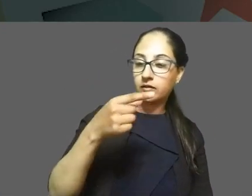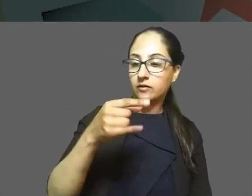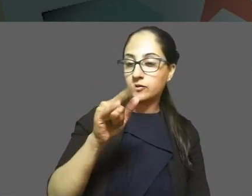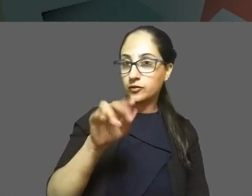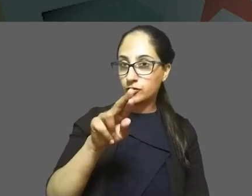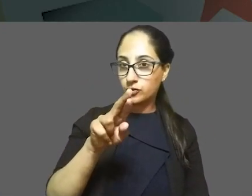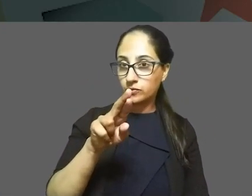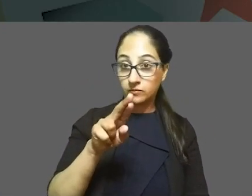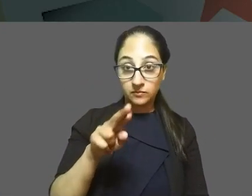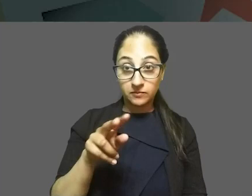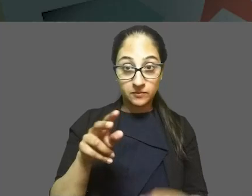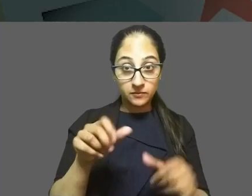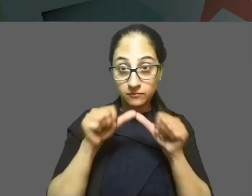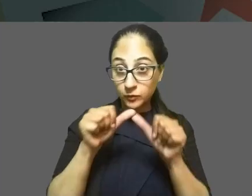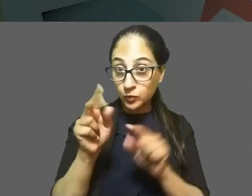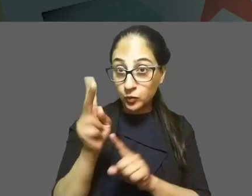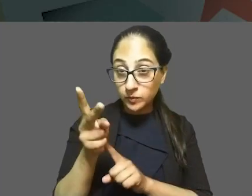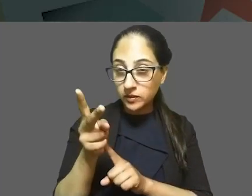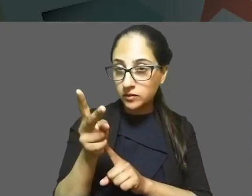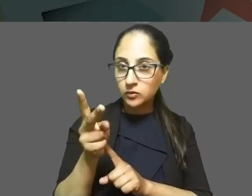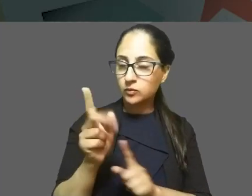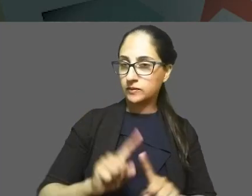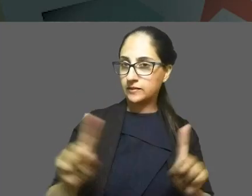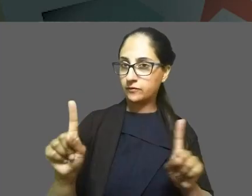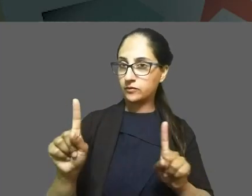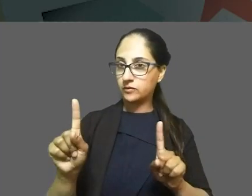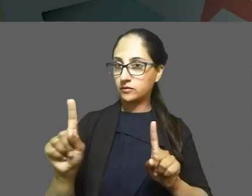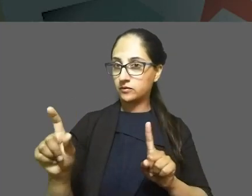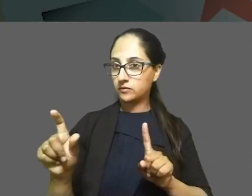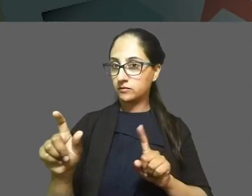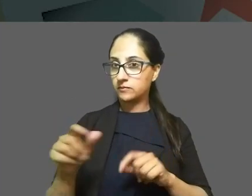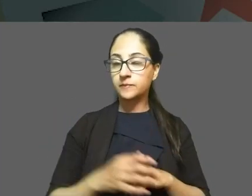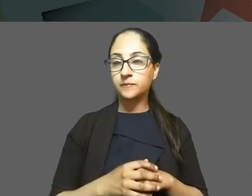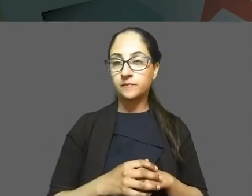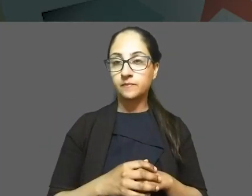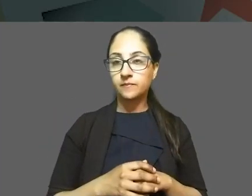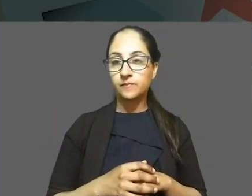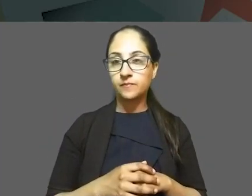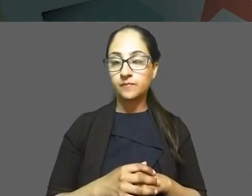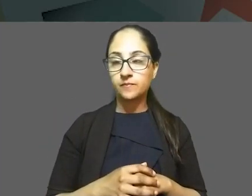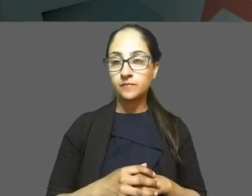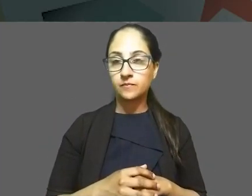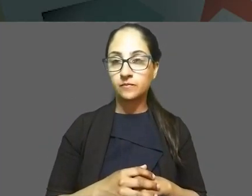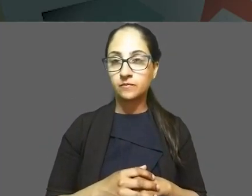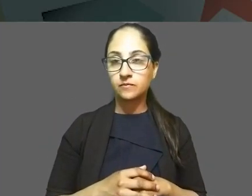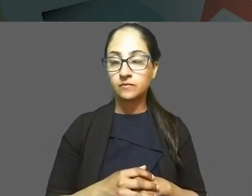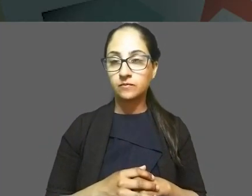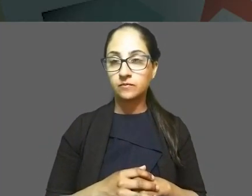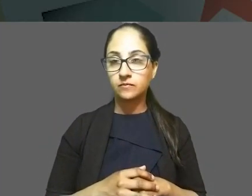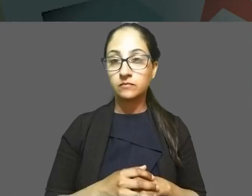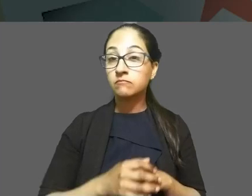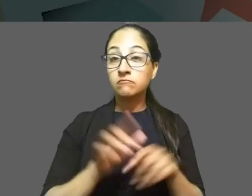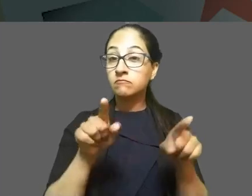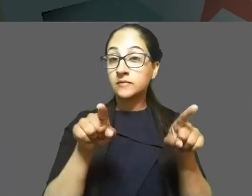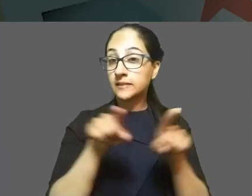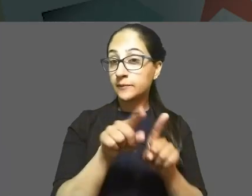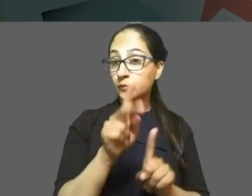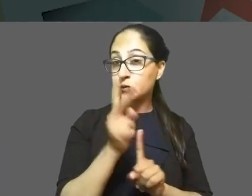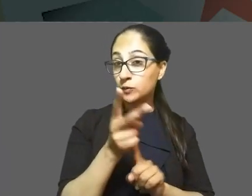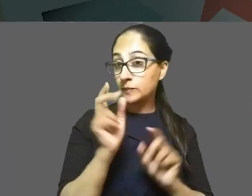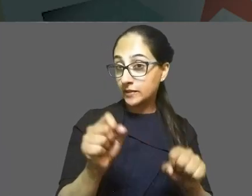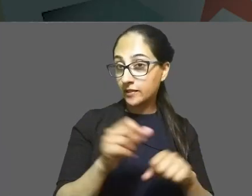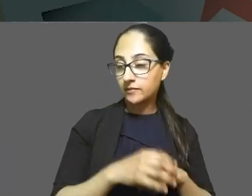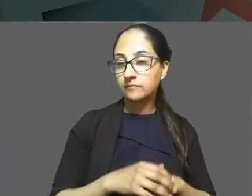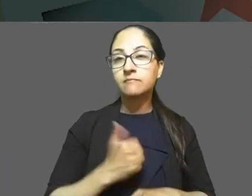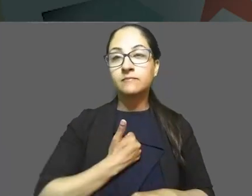I use freshly grated ginger and garlic, so it was very similar to